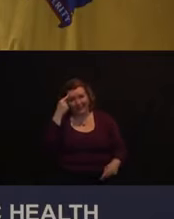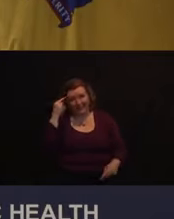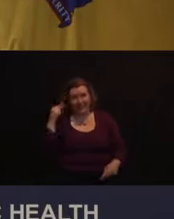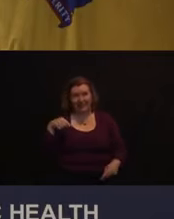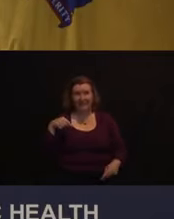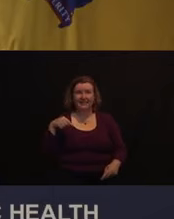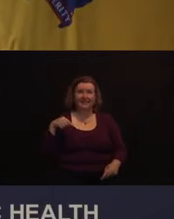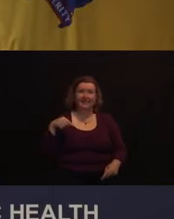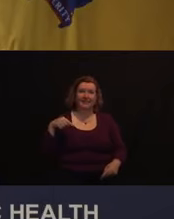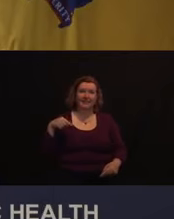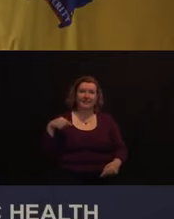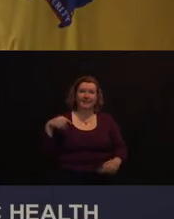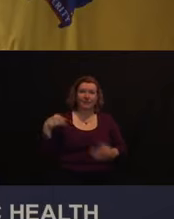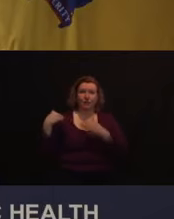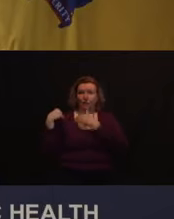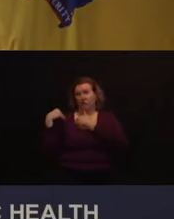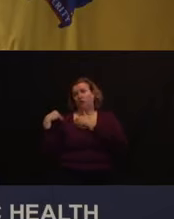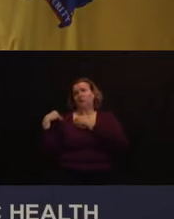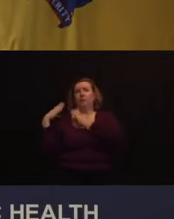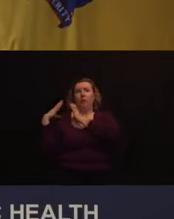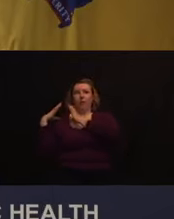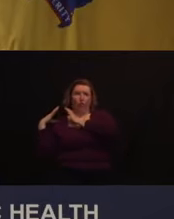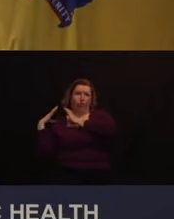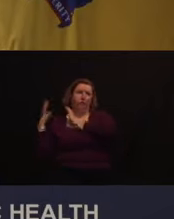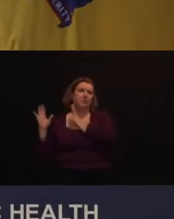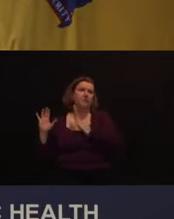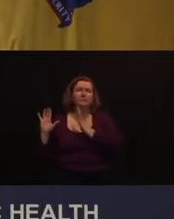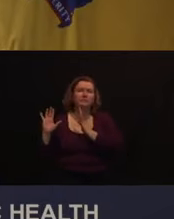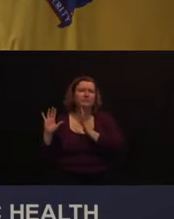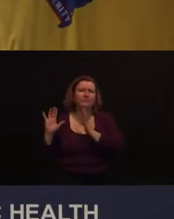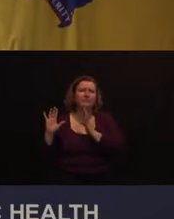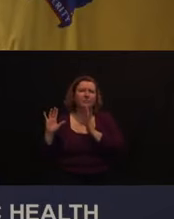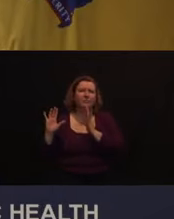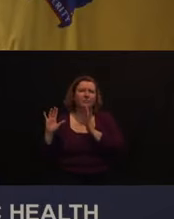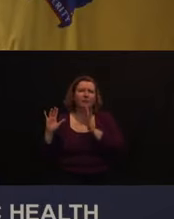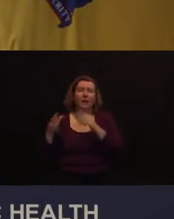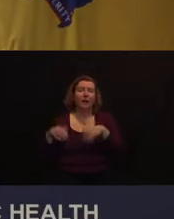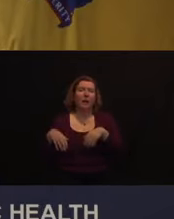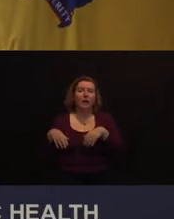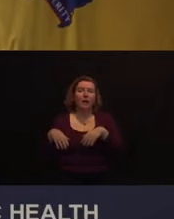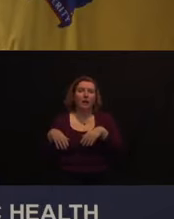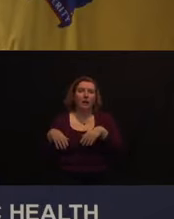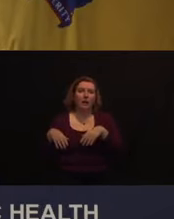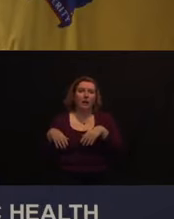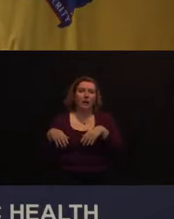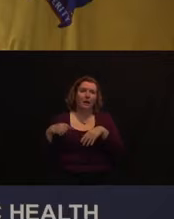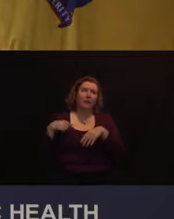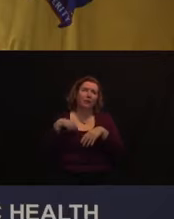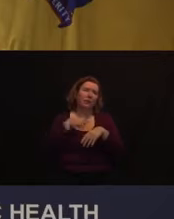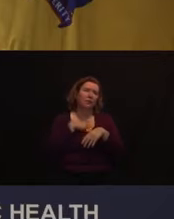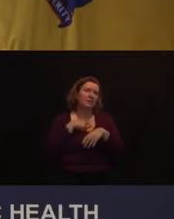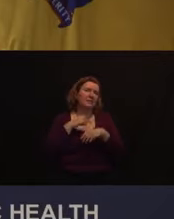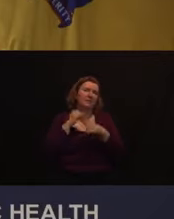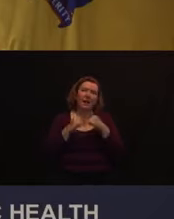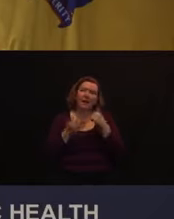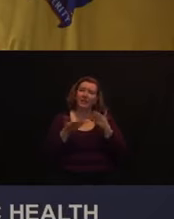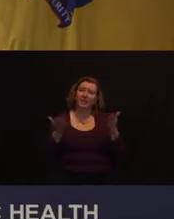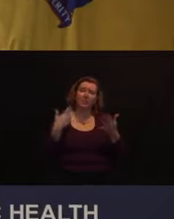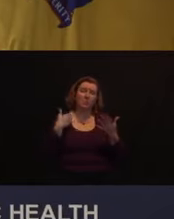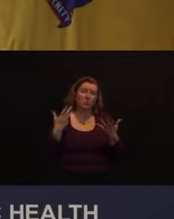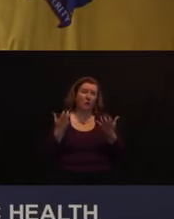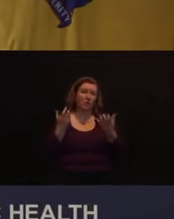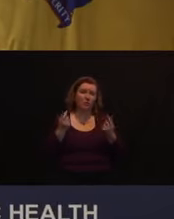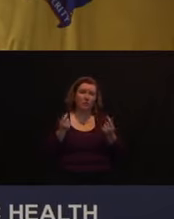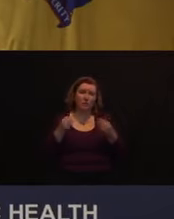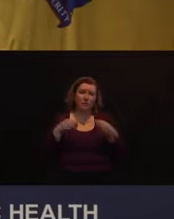you should assume you've got a lot of sympathy up here in the sense the last thing we want to do is mislead people. That's just